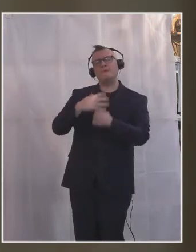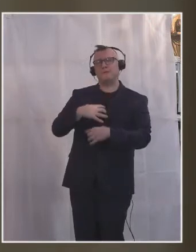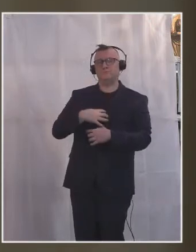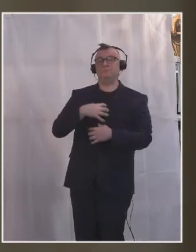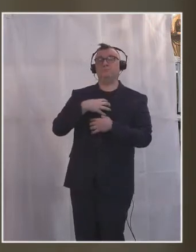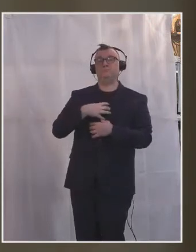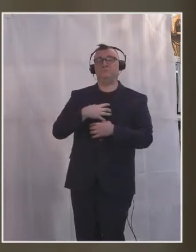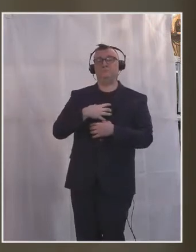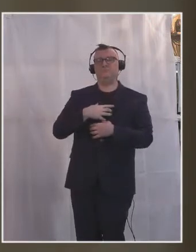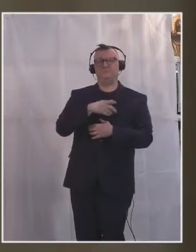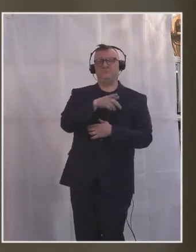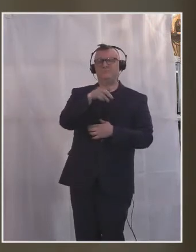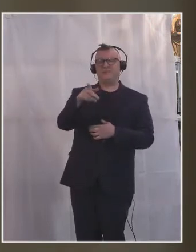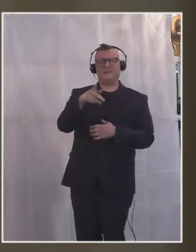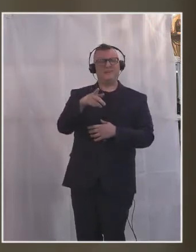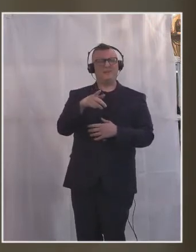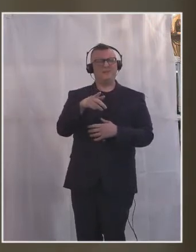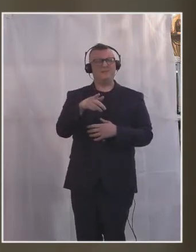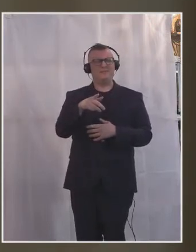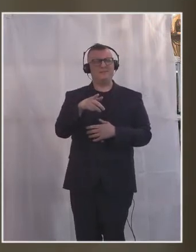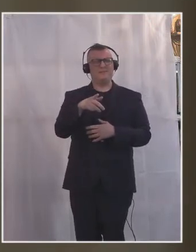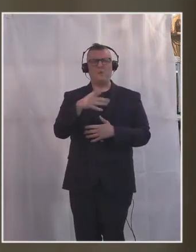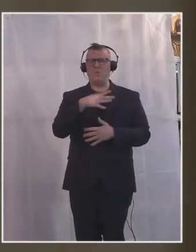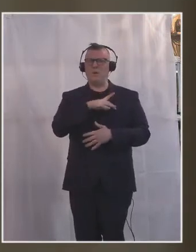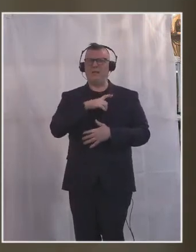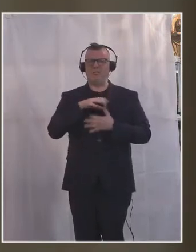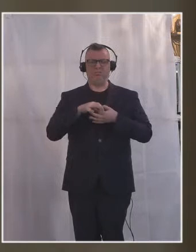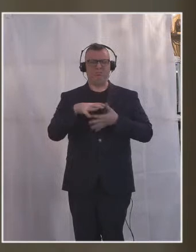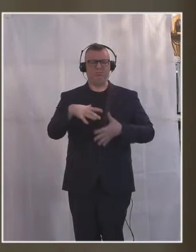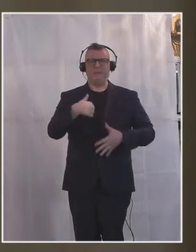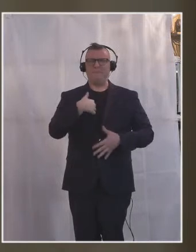can anyone deny the pleasure of my company?"